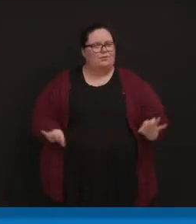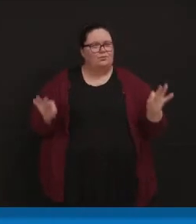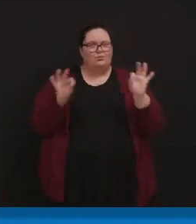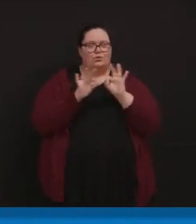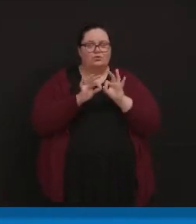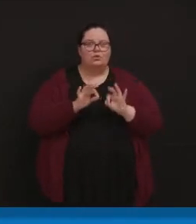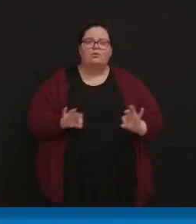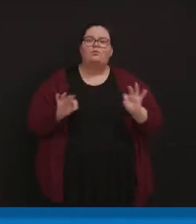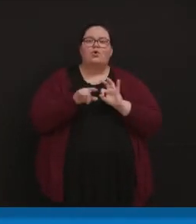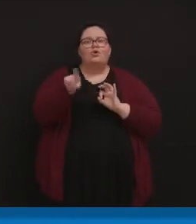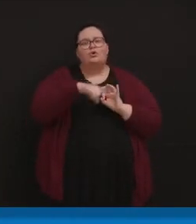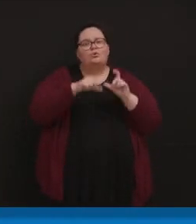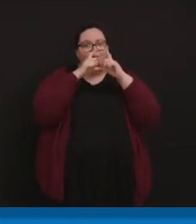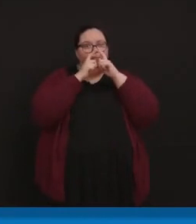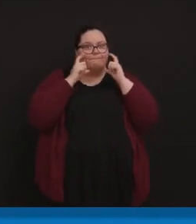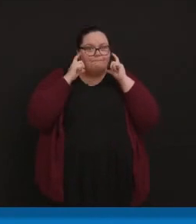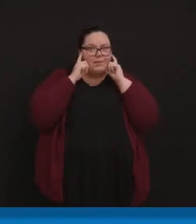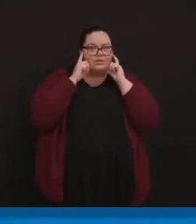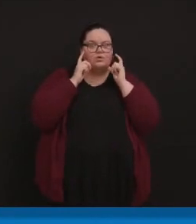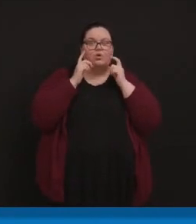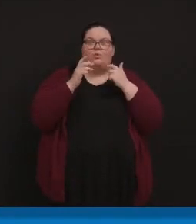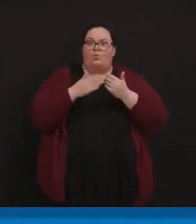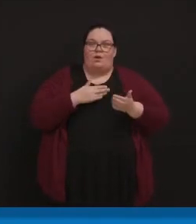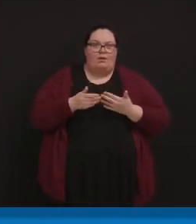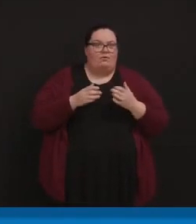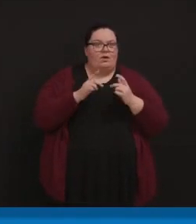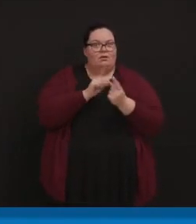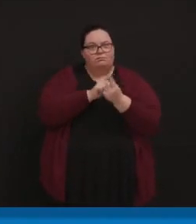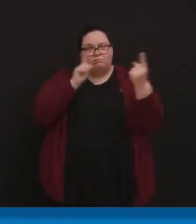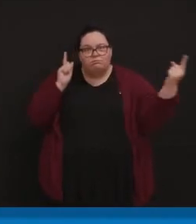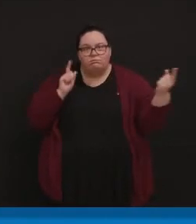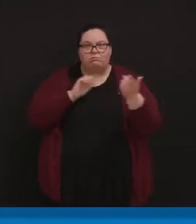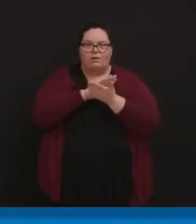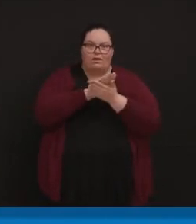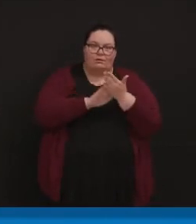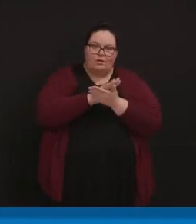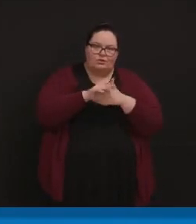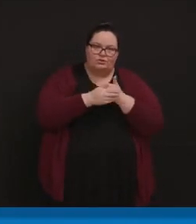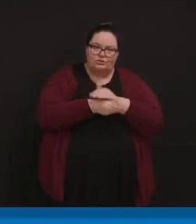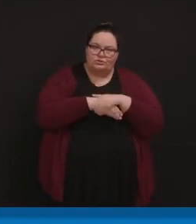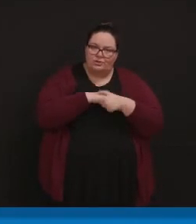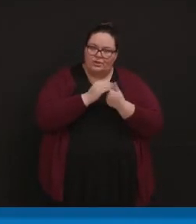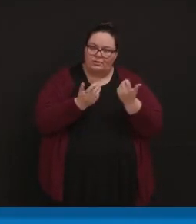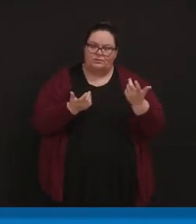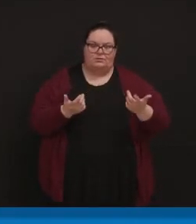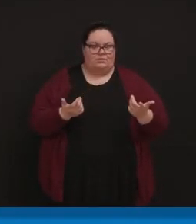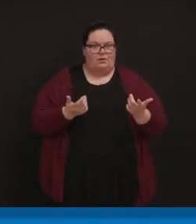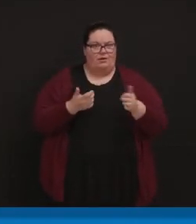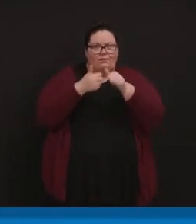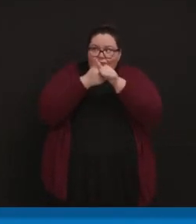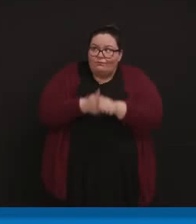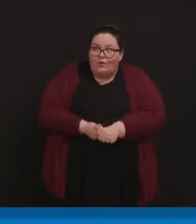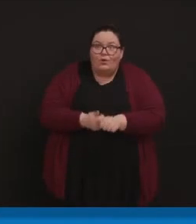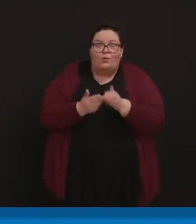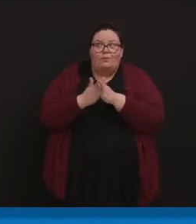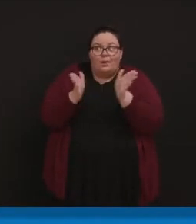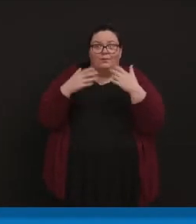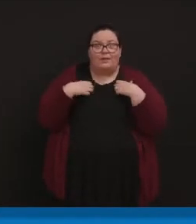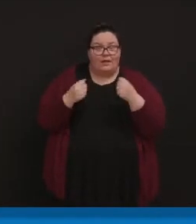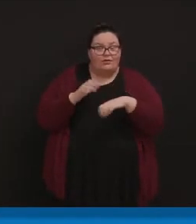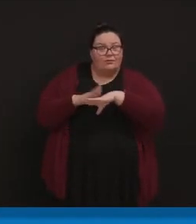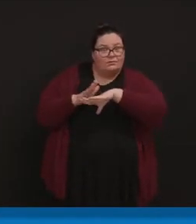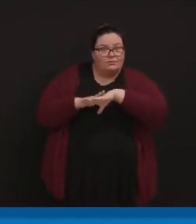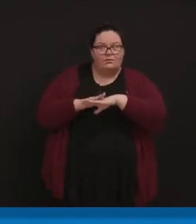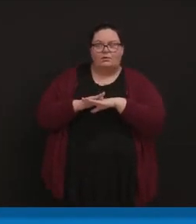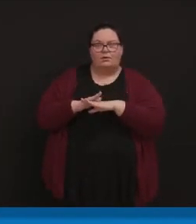continue to wear their mask, meet virtually whenever possible, keep your distance, wash your hands, and generally follow the advice of public health.